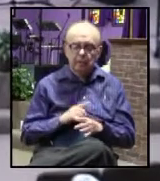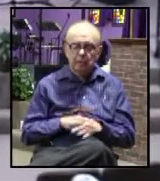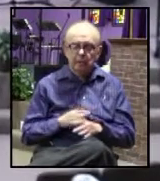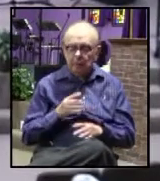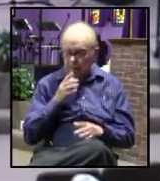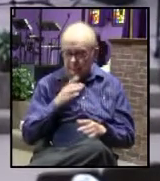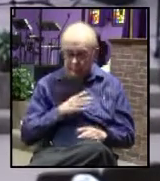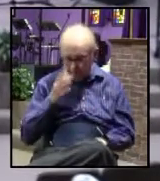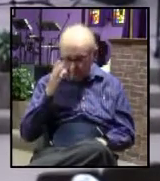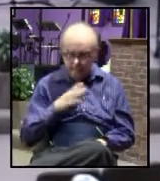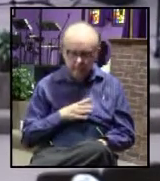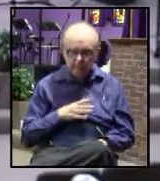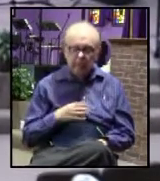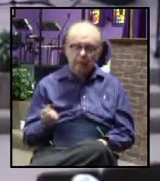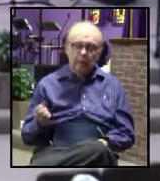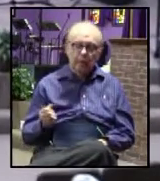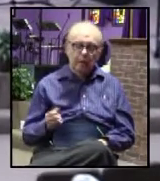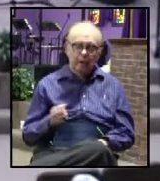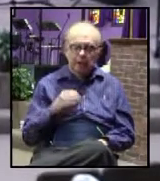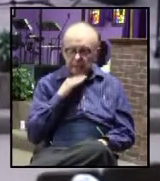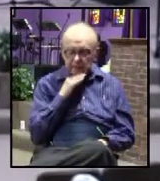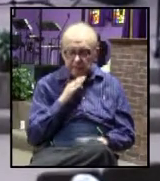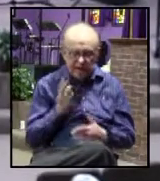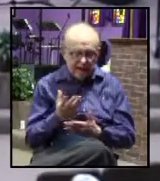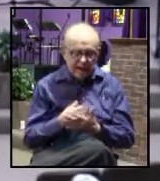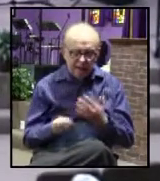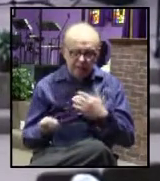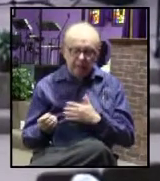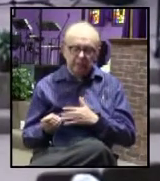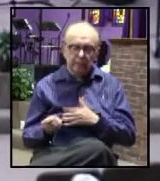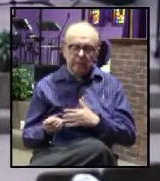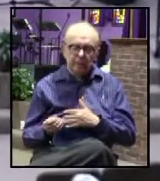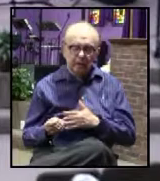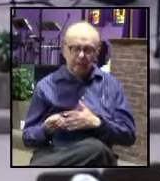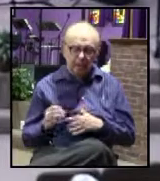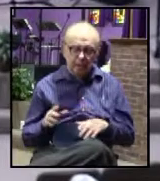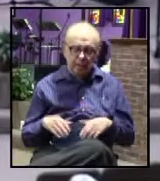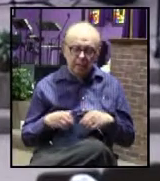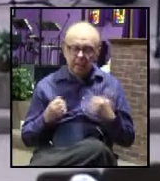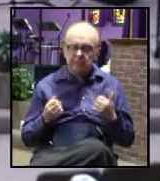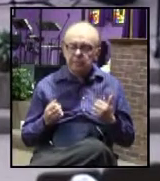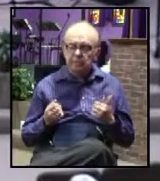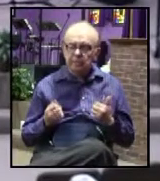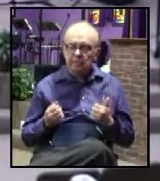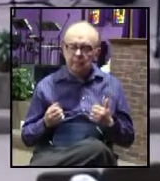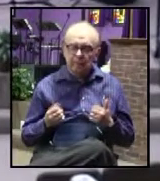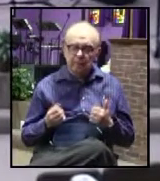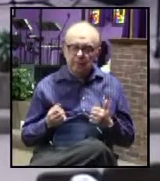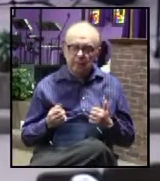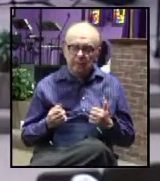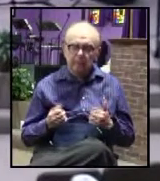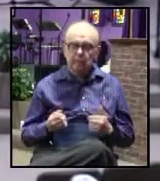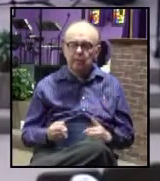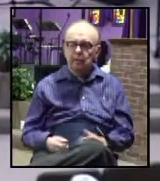and gentlemen, that he takes the dirt and the junk that Michael was talking about in our lives.